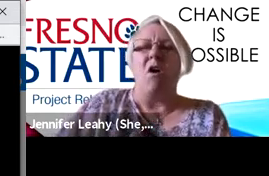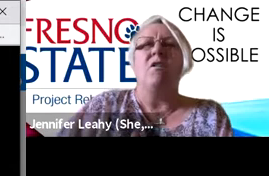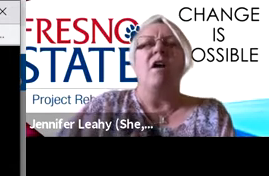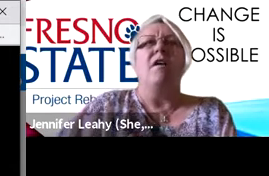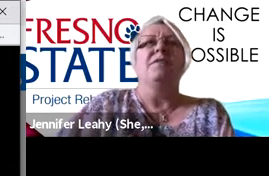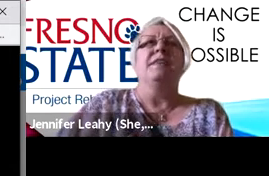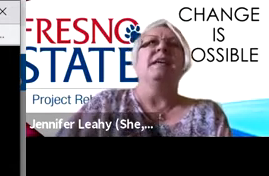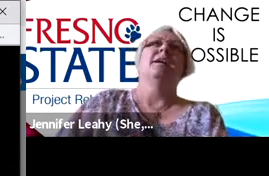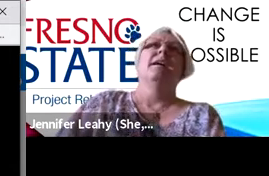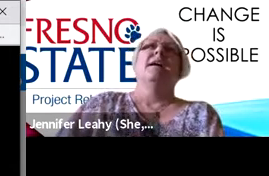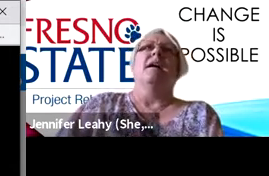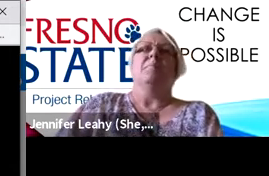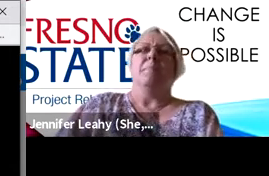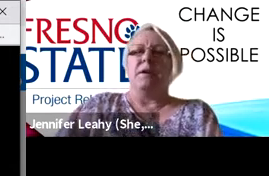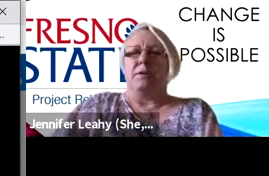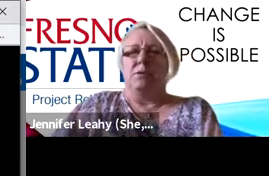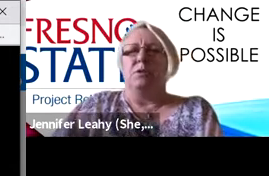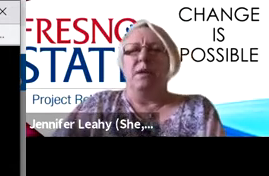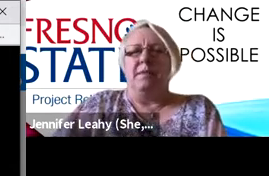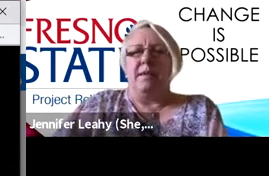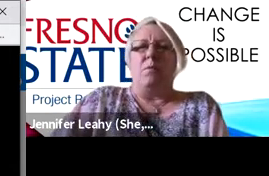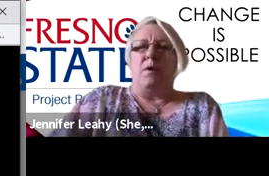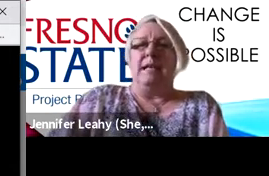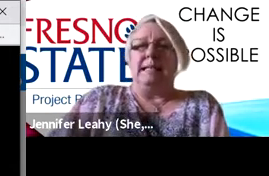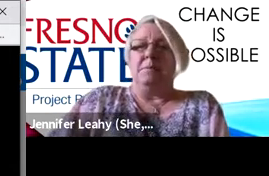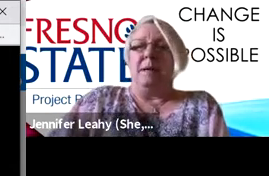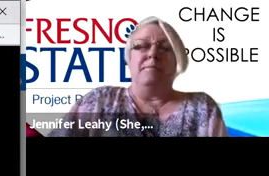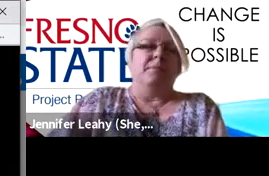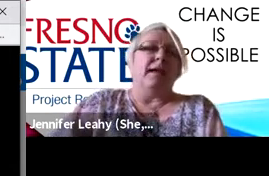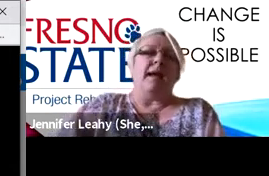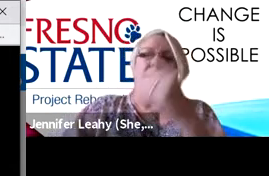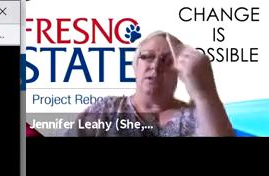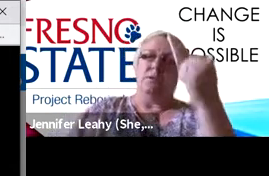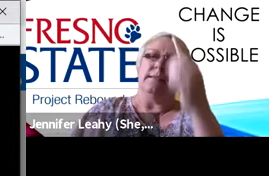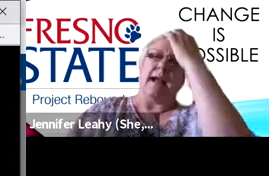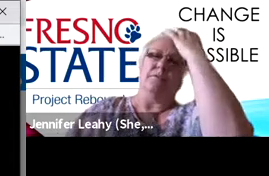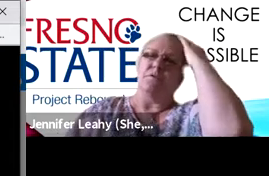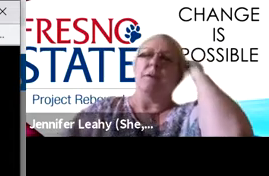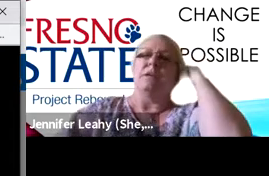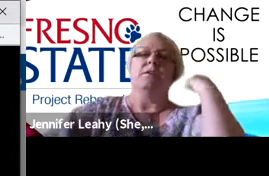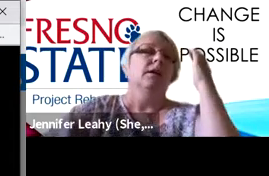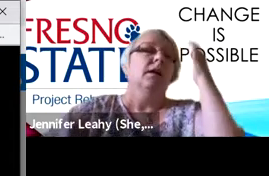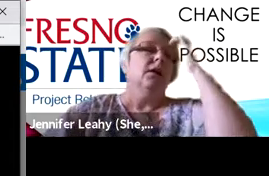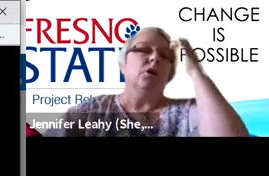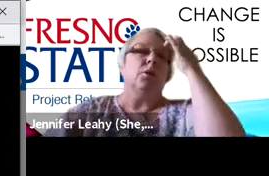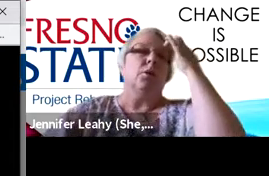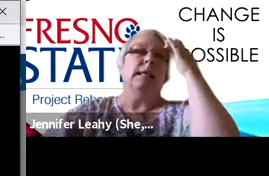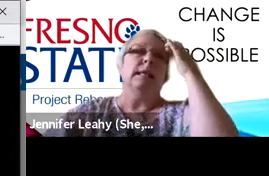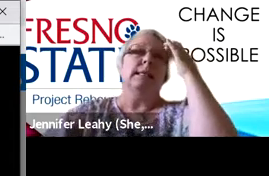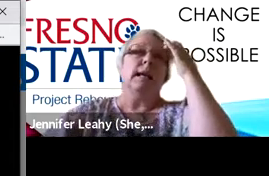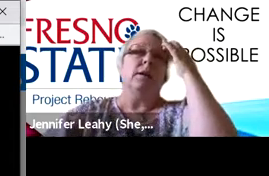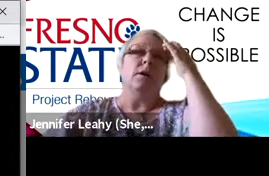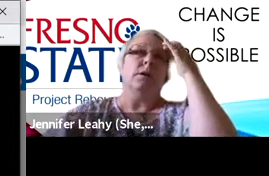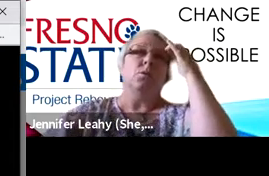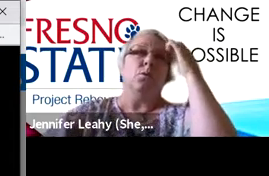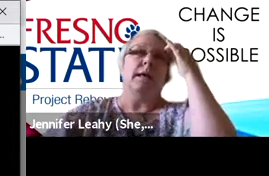removing all of the barriers between them and where they need to be. And that includes lack of information. So one of the